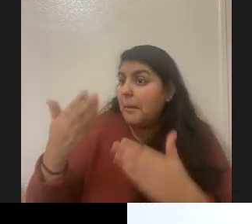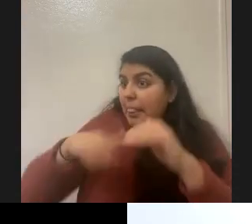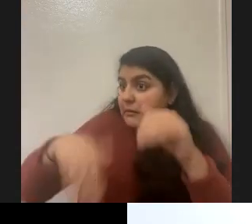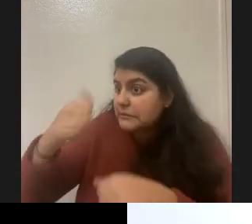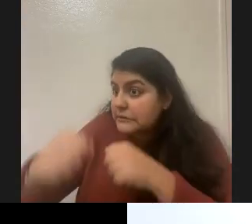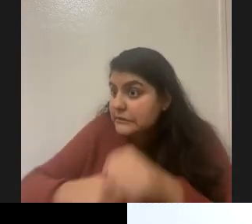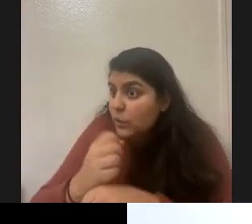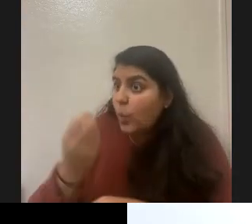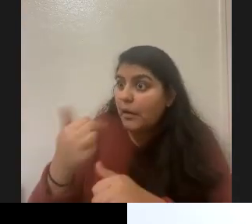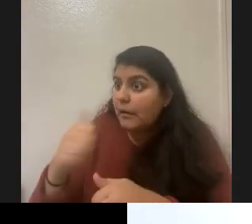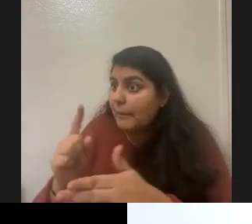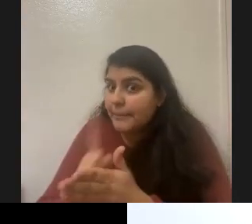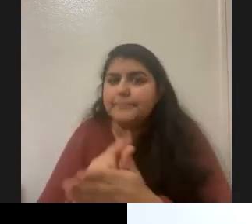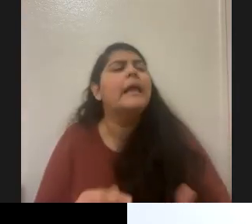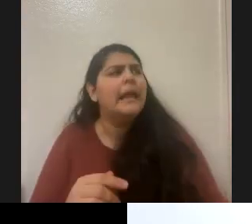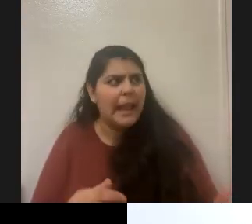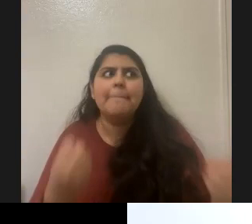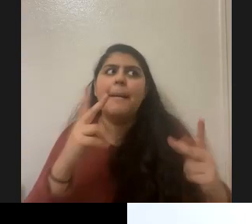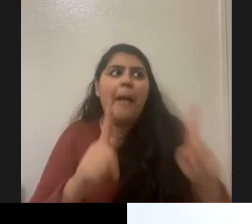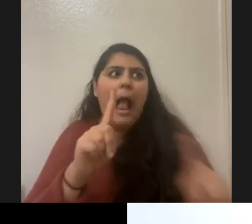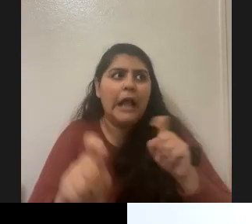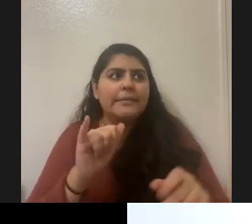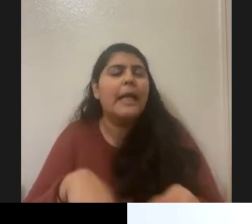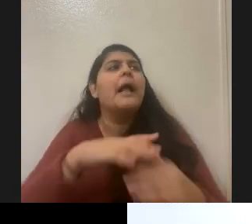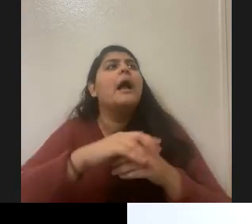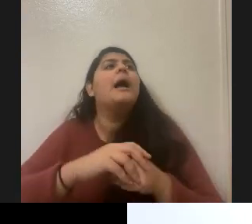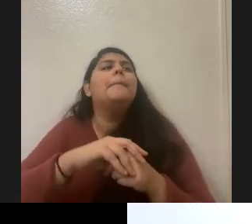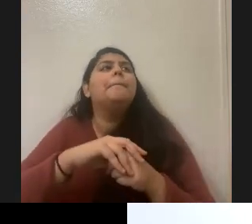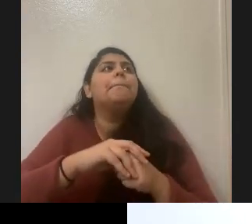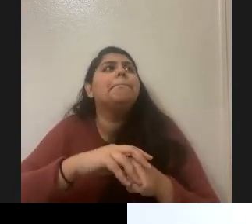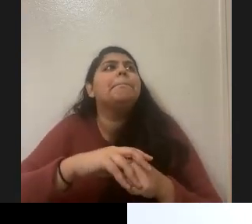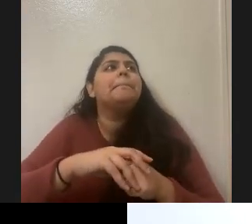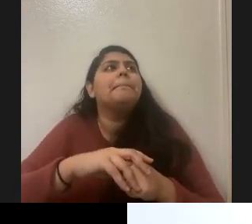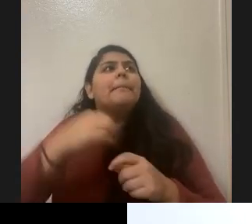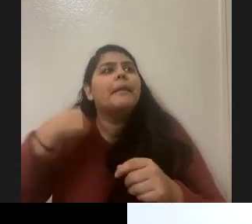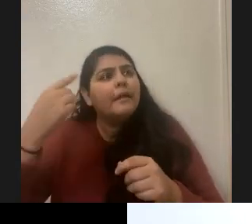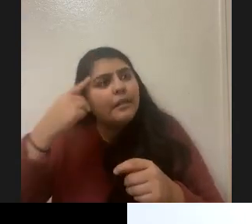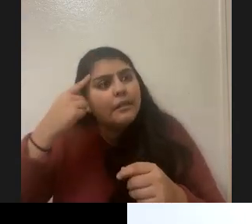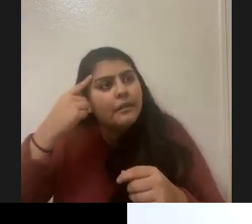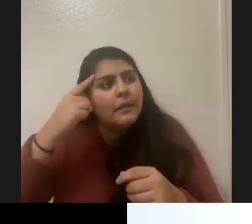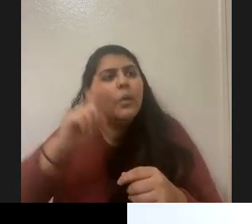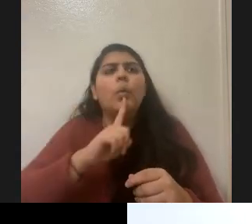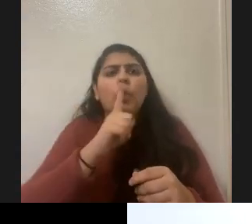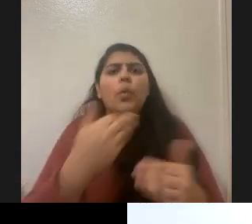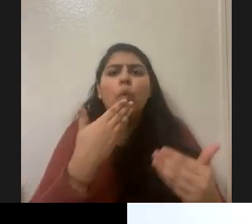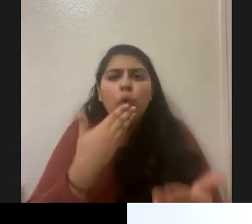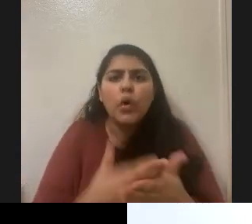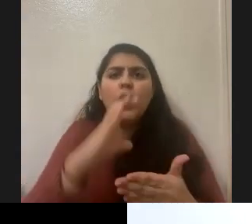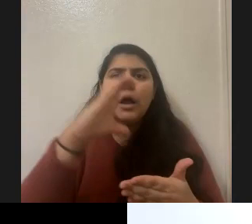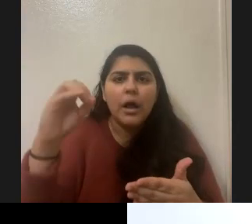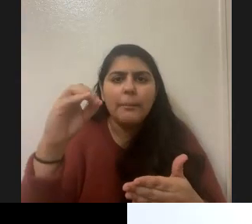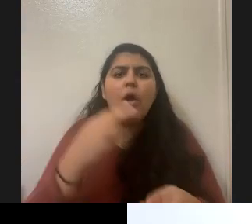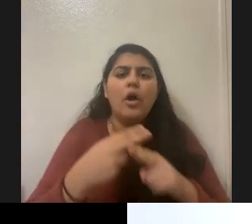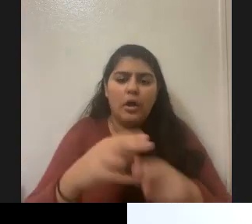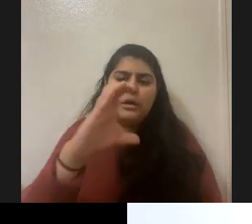knows? That's a really good question. It gets asked a lot. I think there is a really good company right now called